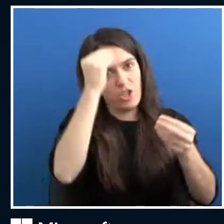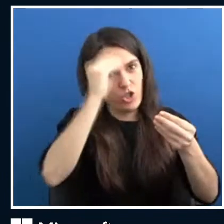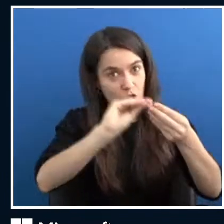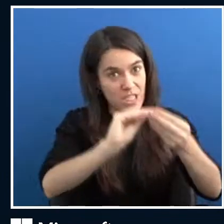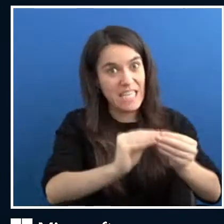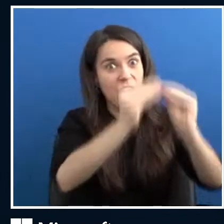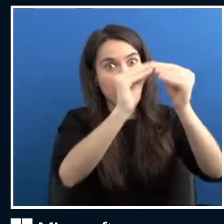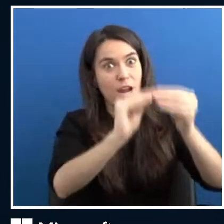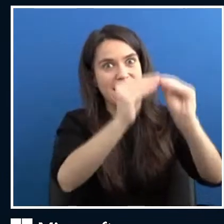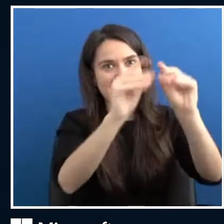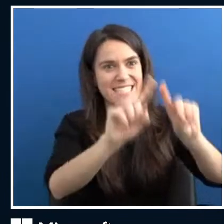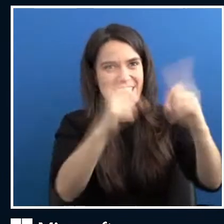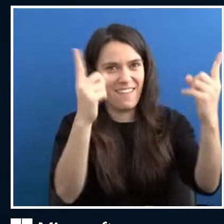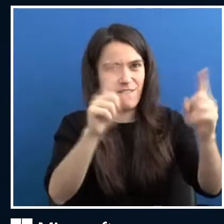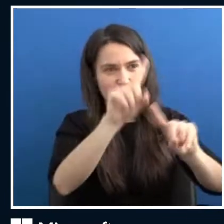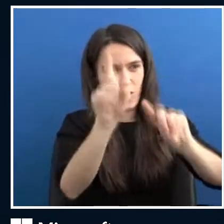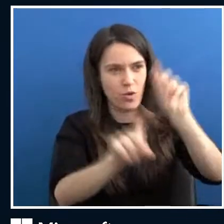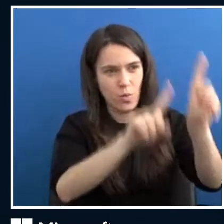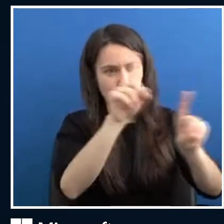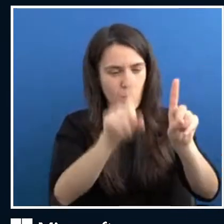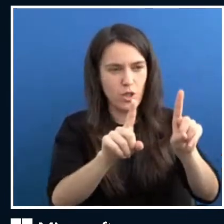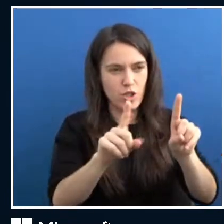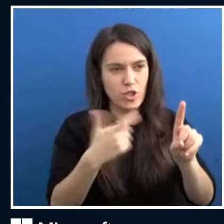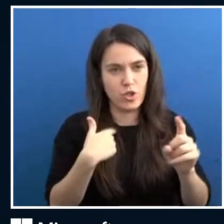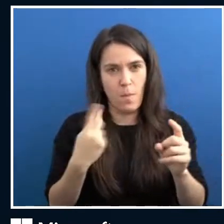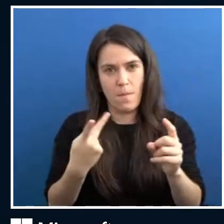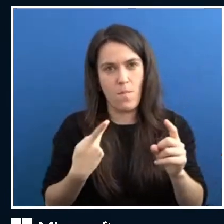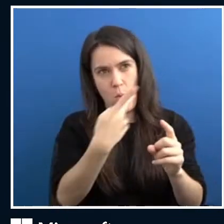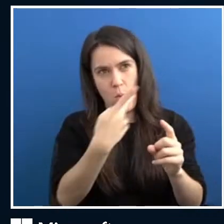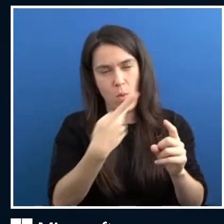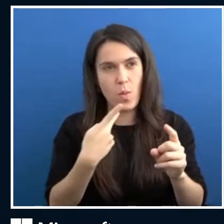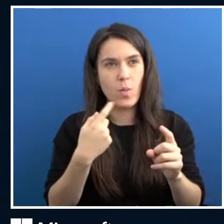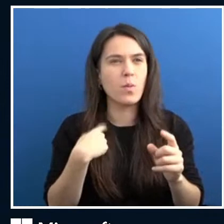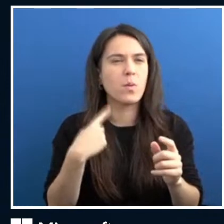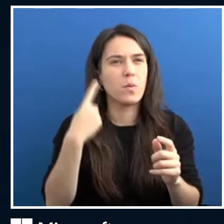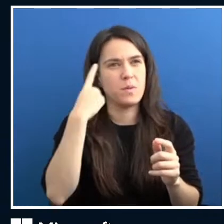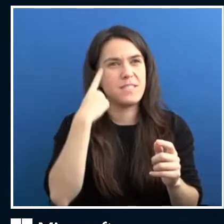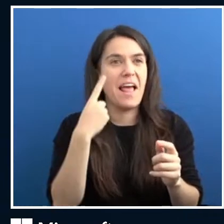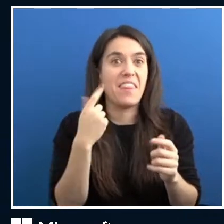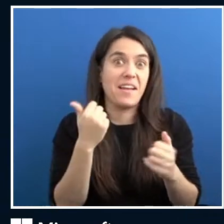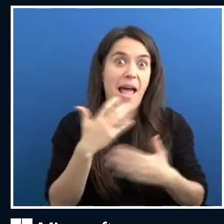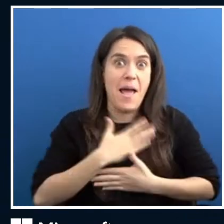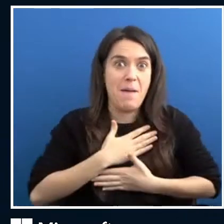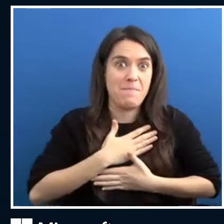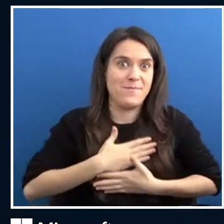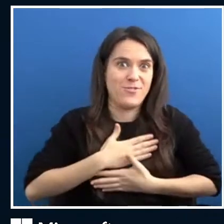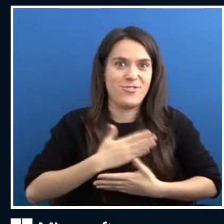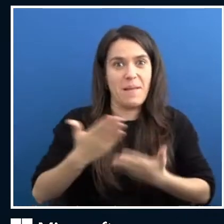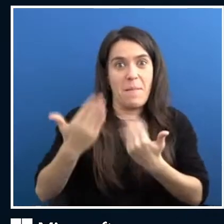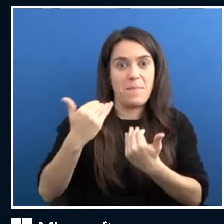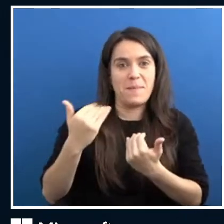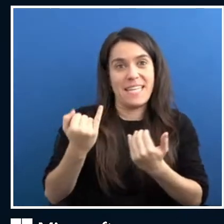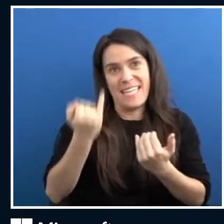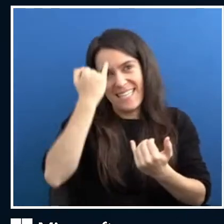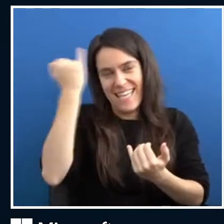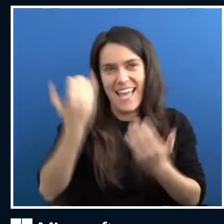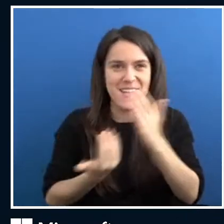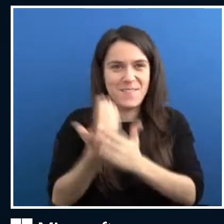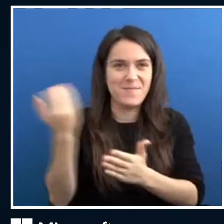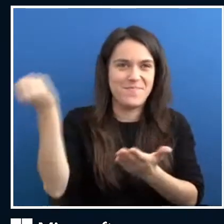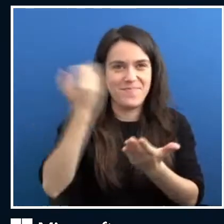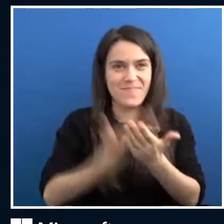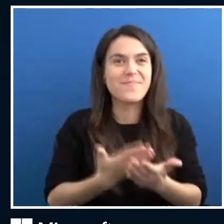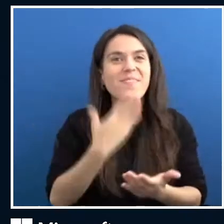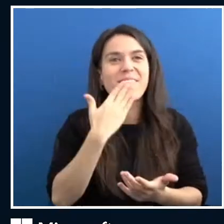could do from my point of view. If you have other point of view, I'd be really delighted to hear them. So yeah, that's the quiz